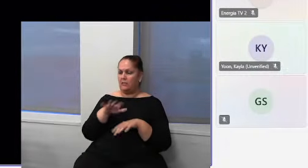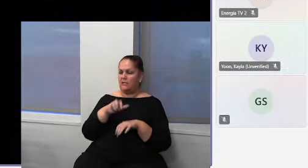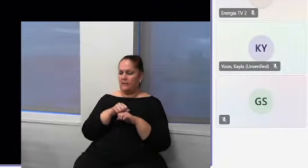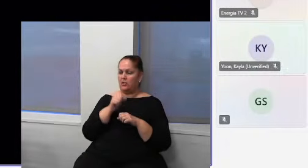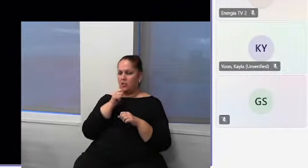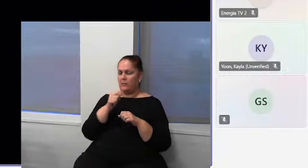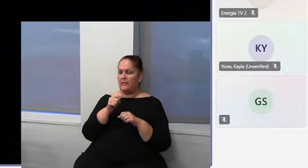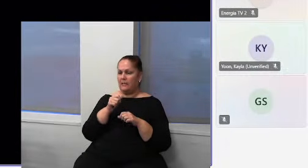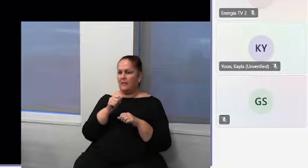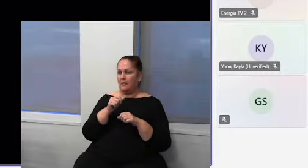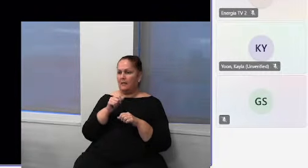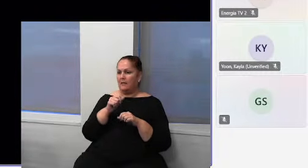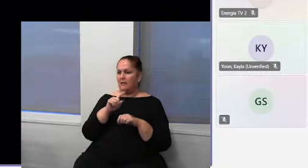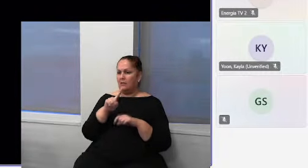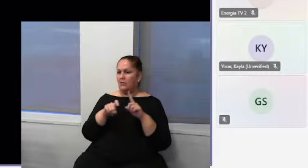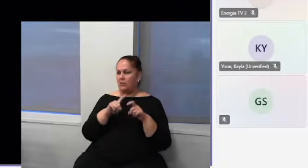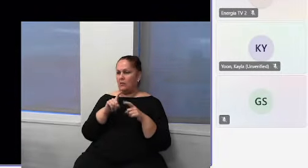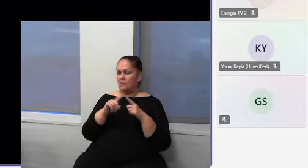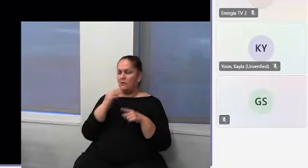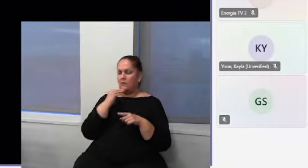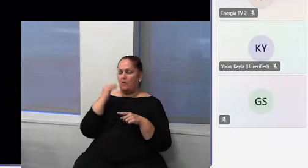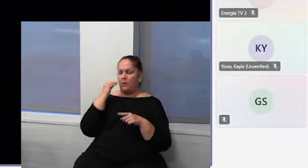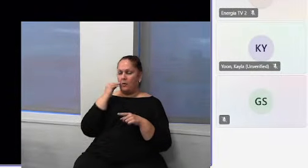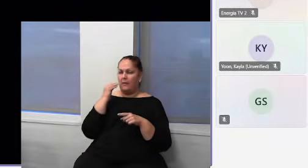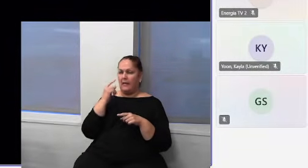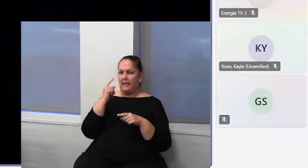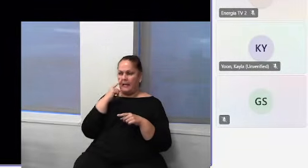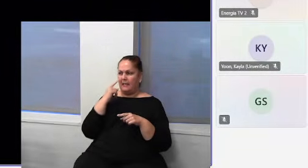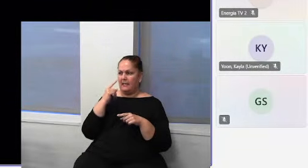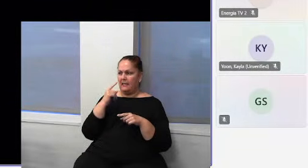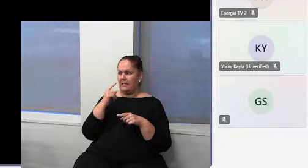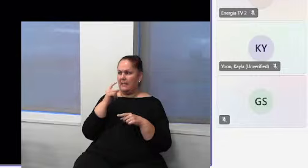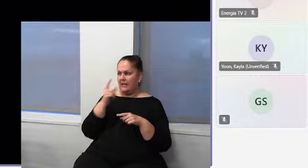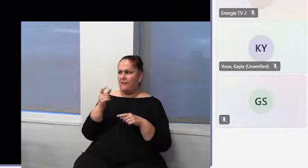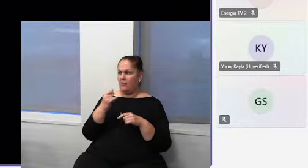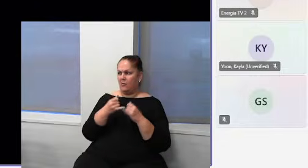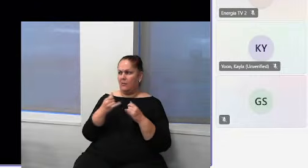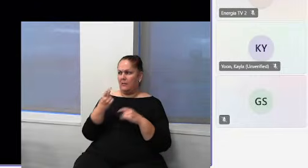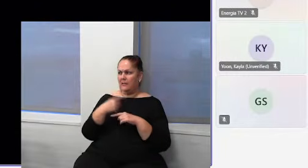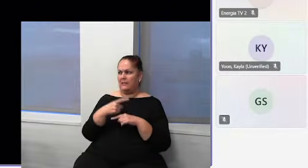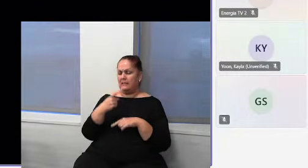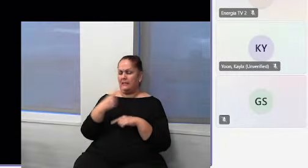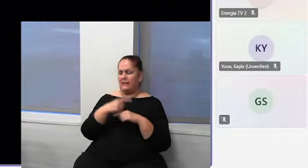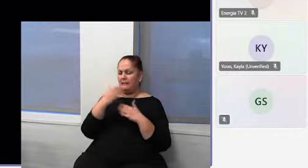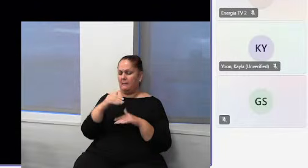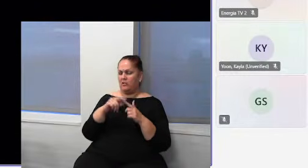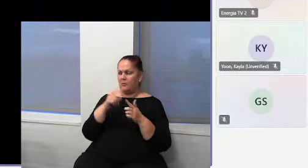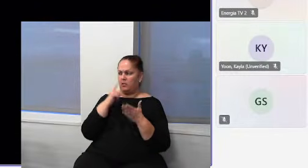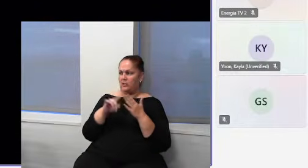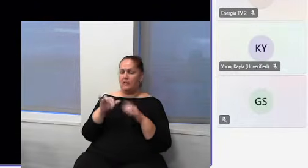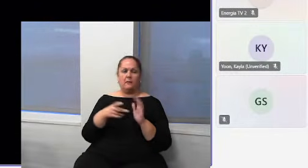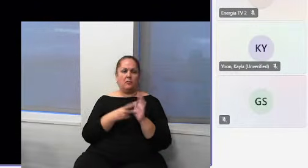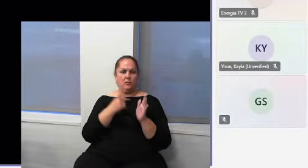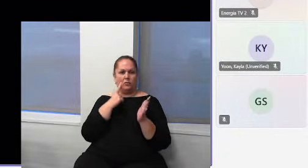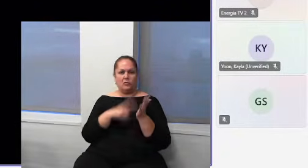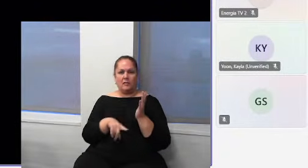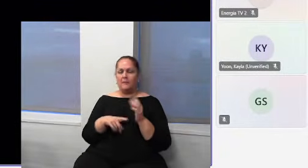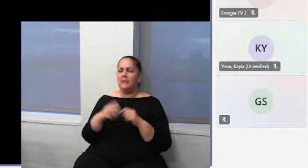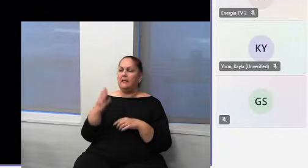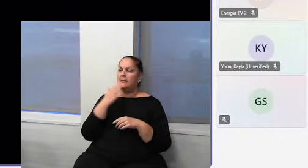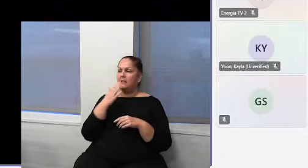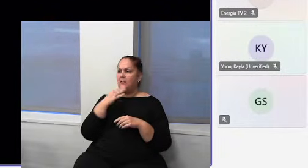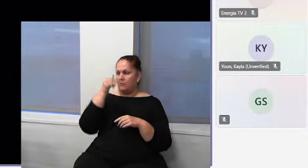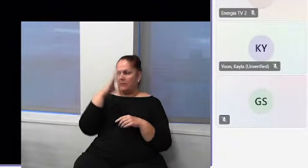plane reservations so that she can be crossed, if at all, from home. So I think I gave you all a deadline. I was just checking on that. All right. Double